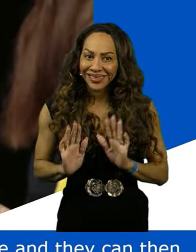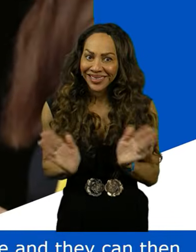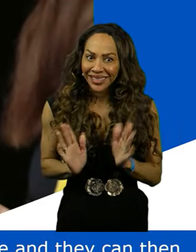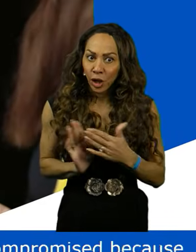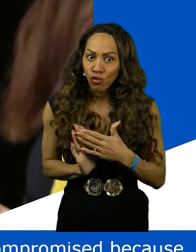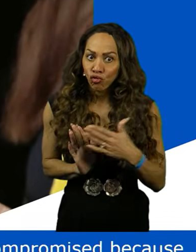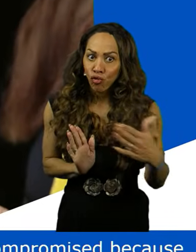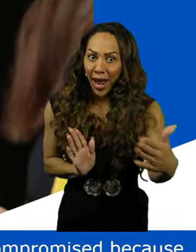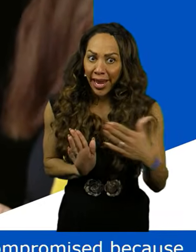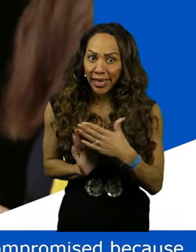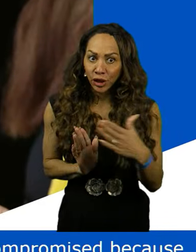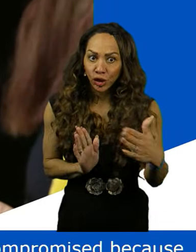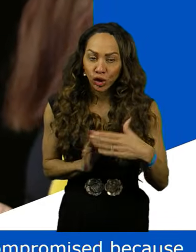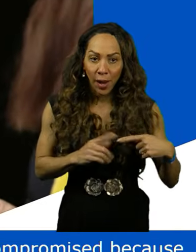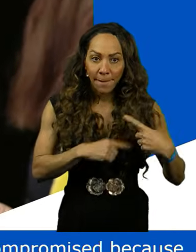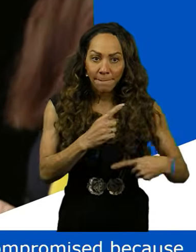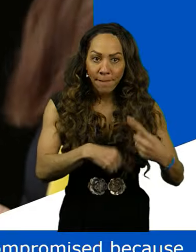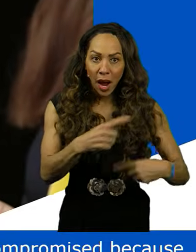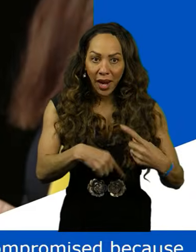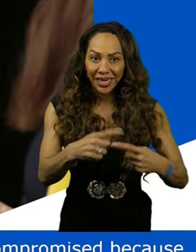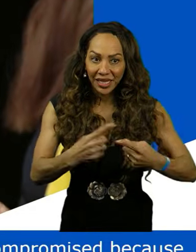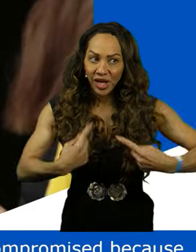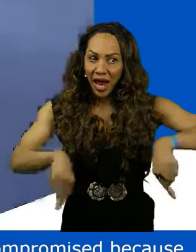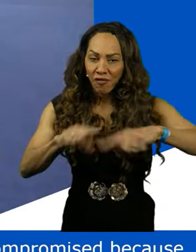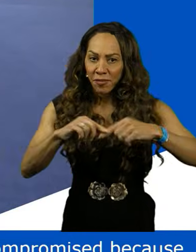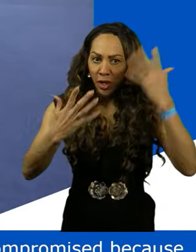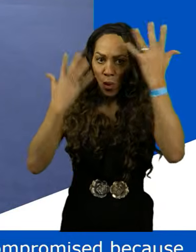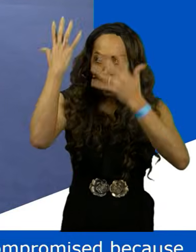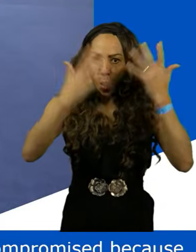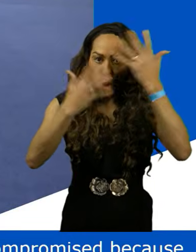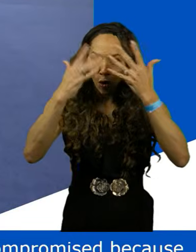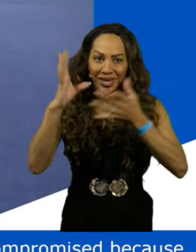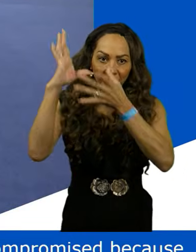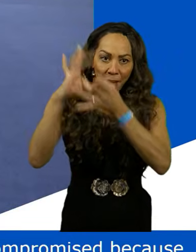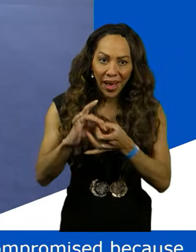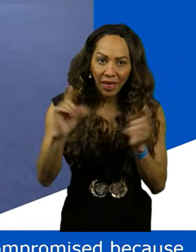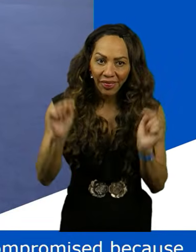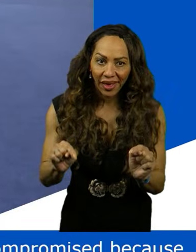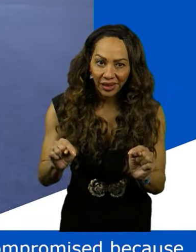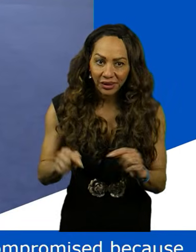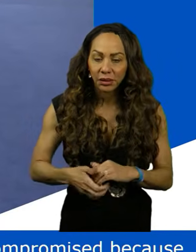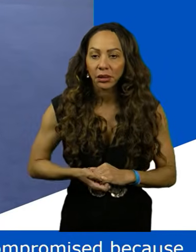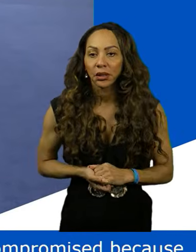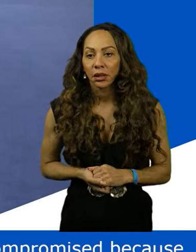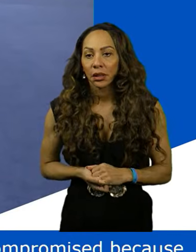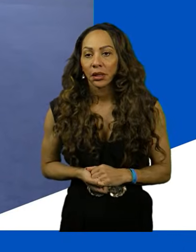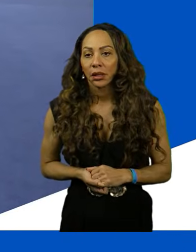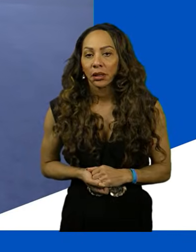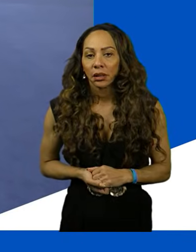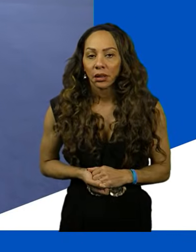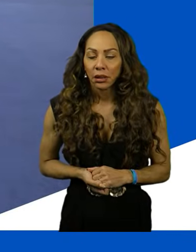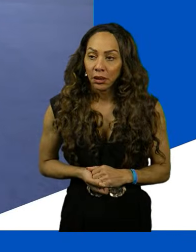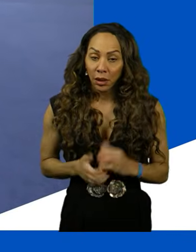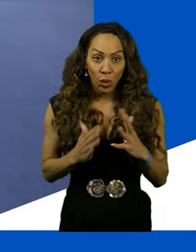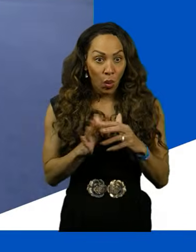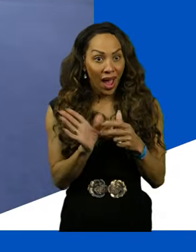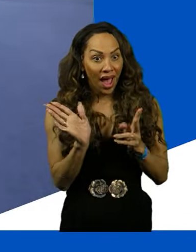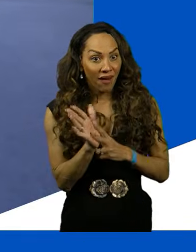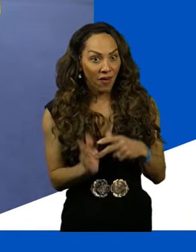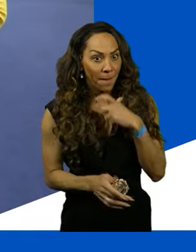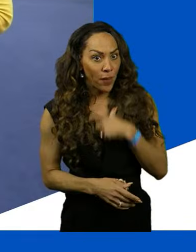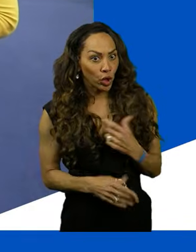that people are obviously most concerned about. Lovely. So if someone's new to WAVs, what would be your biggest advice to